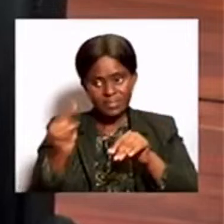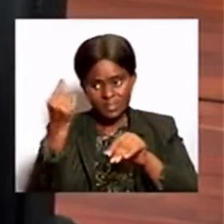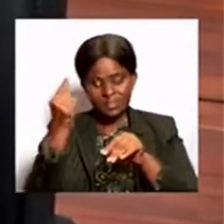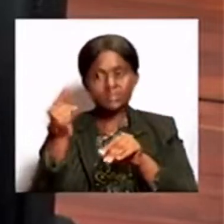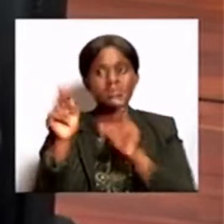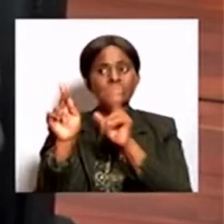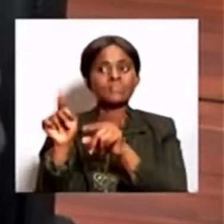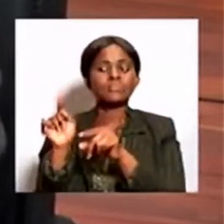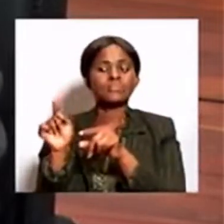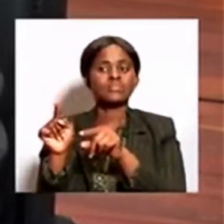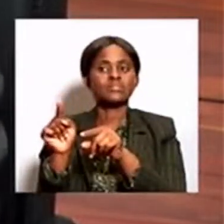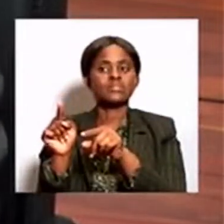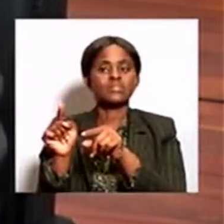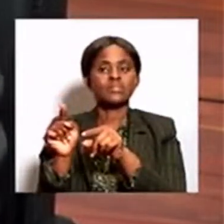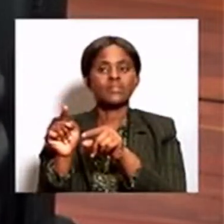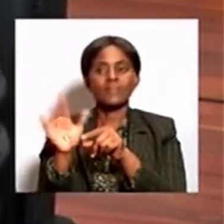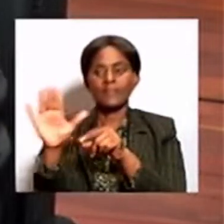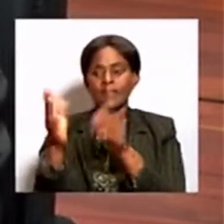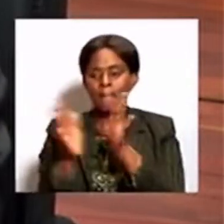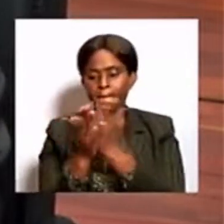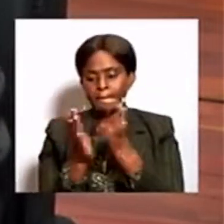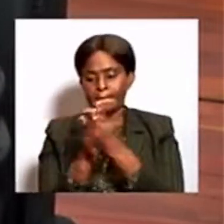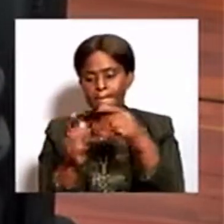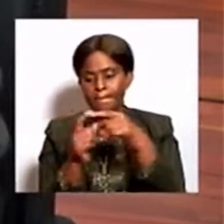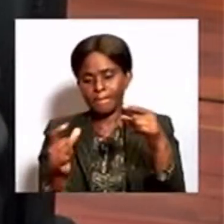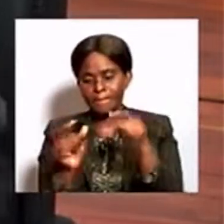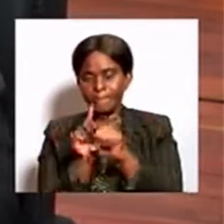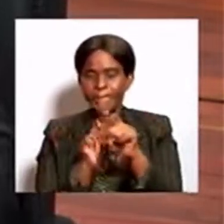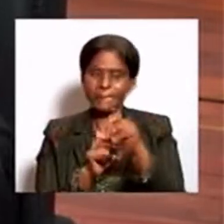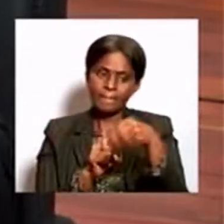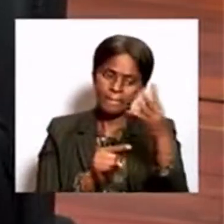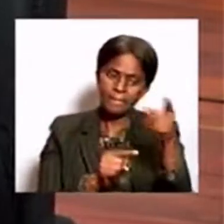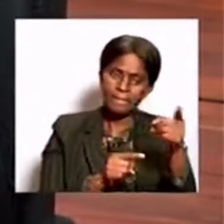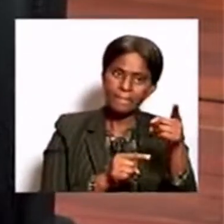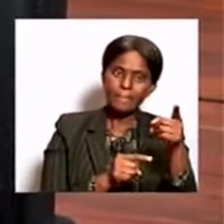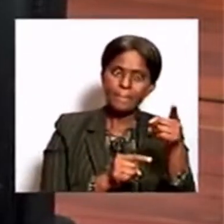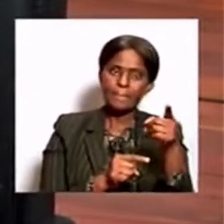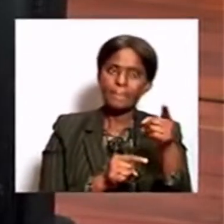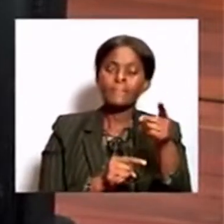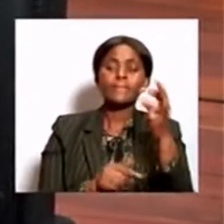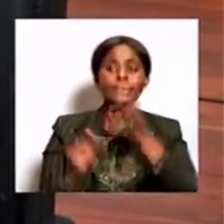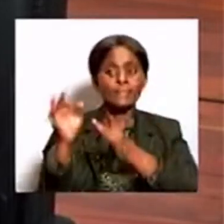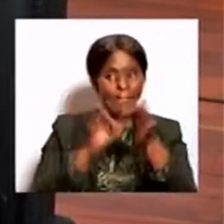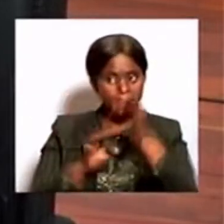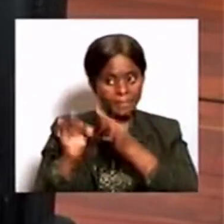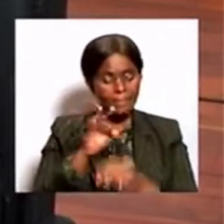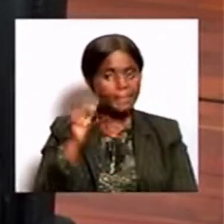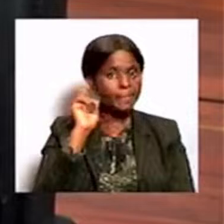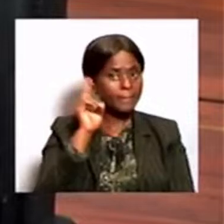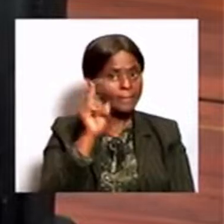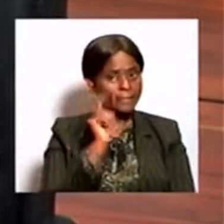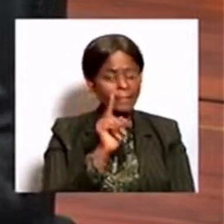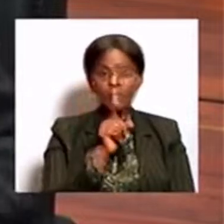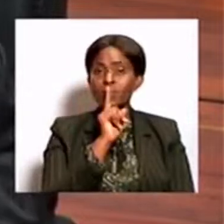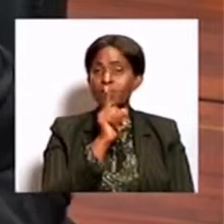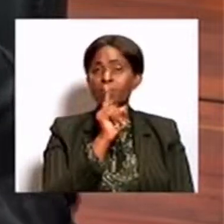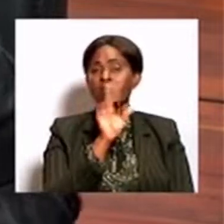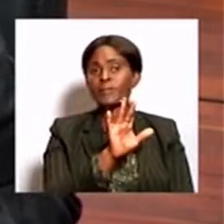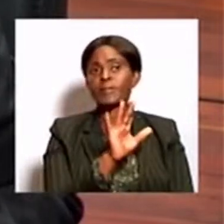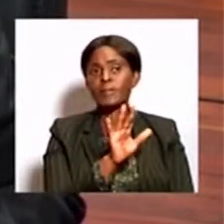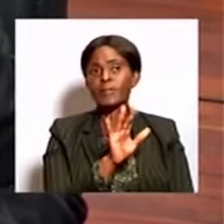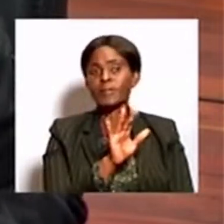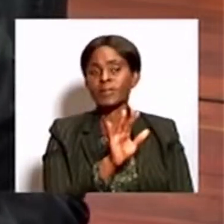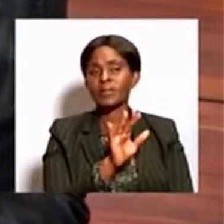point. They will get the receipt books and they'll give you, as a credit officer, I'm giving this background. And it's true.